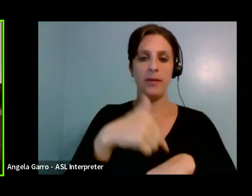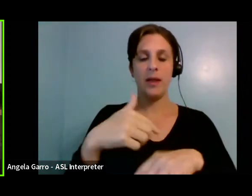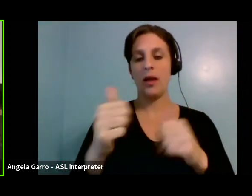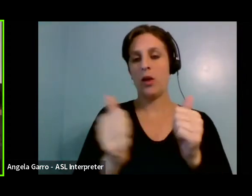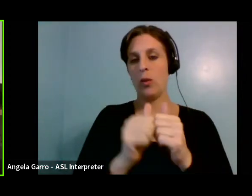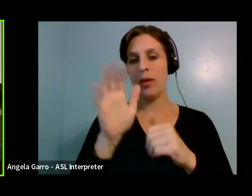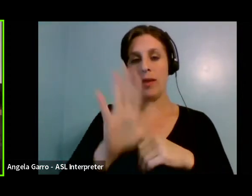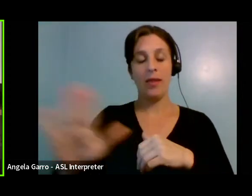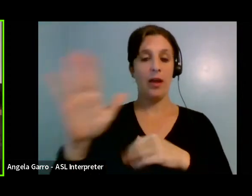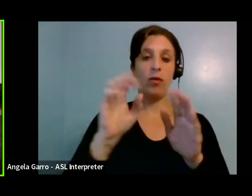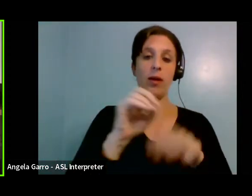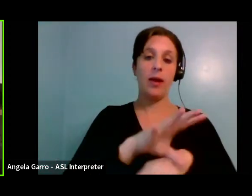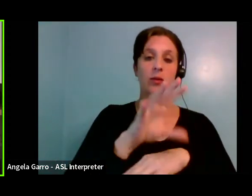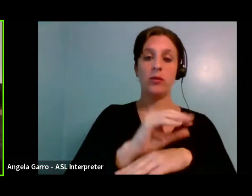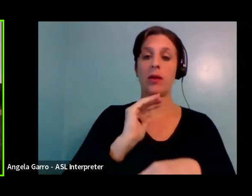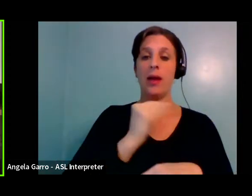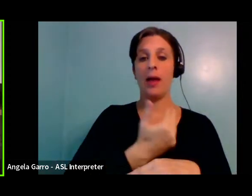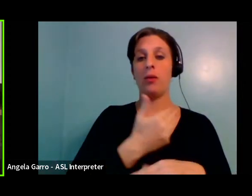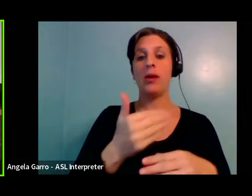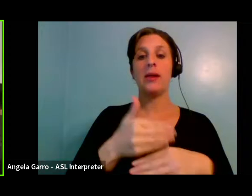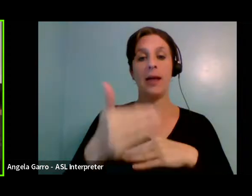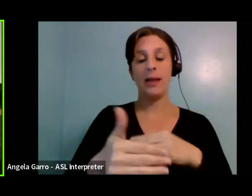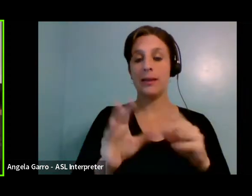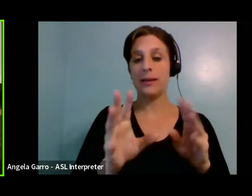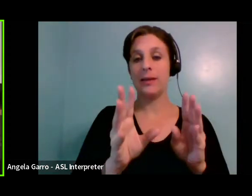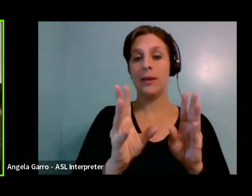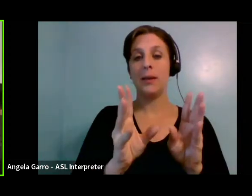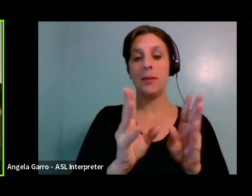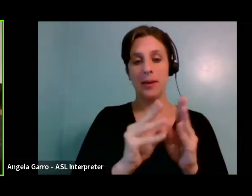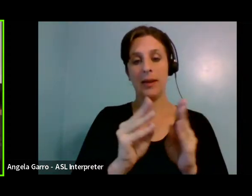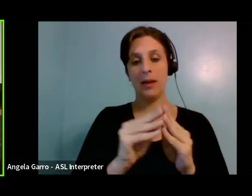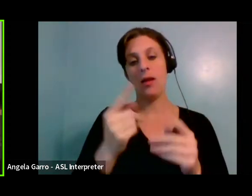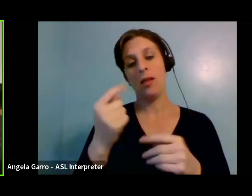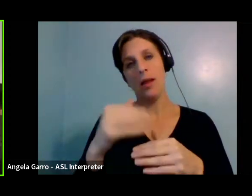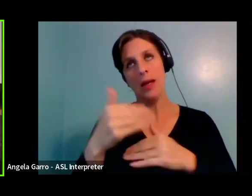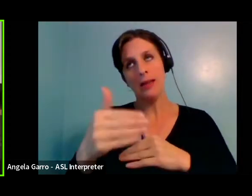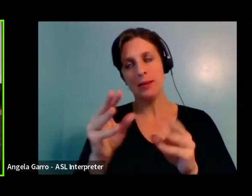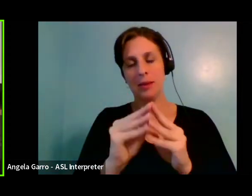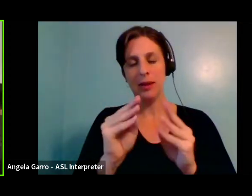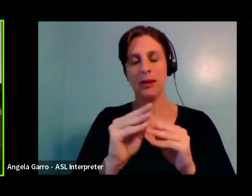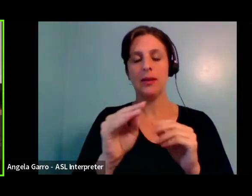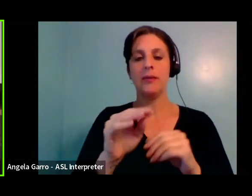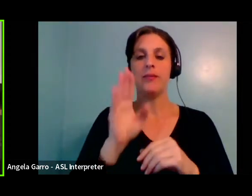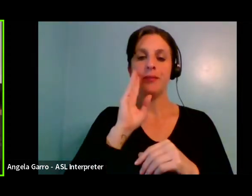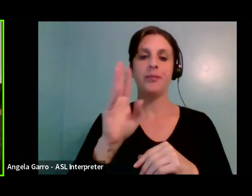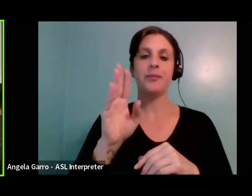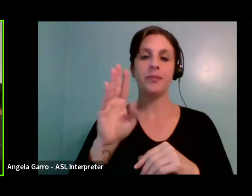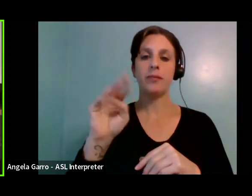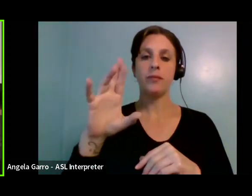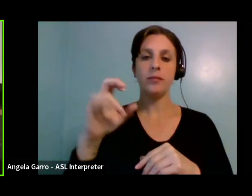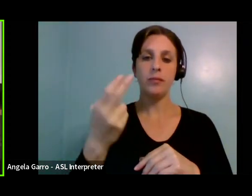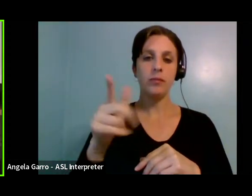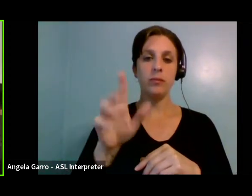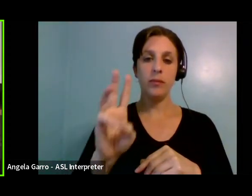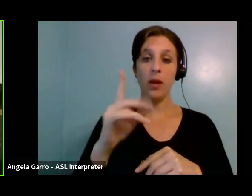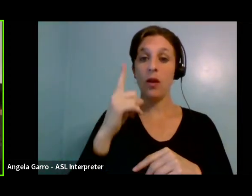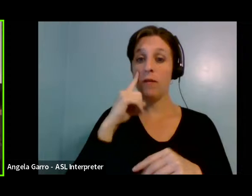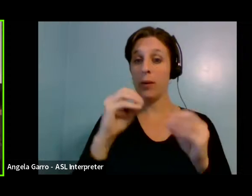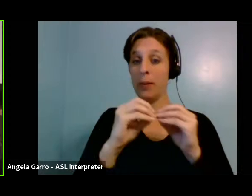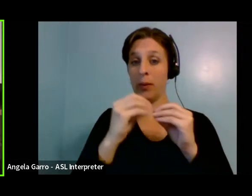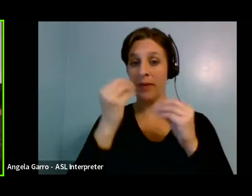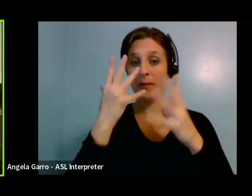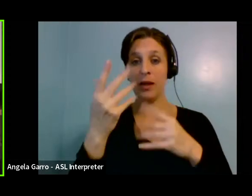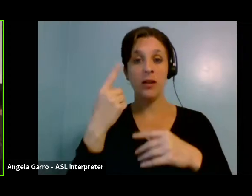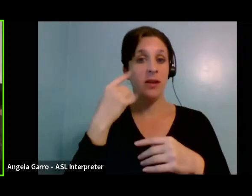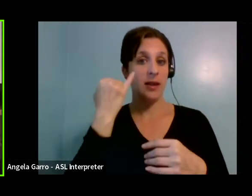counselors. Our next meeting, or the next meeting, would be March 26th. And for more information for